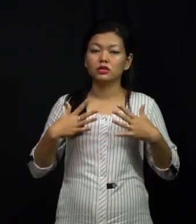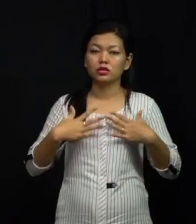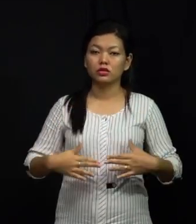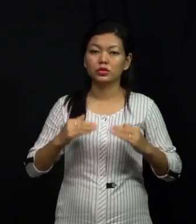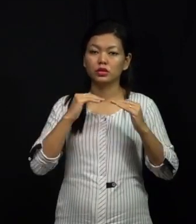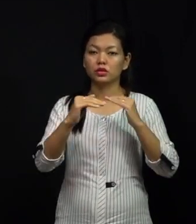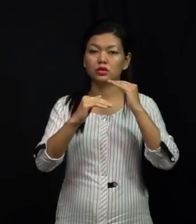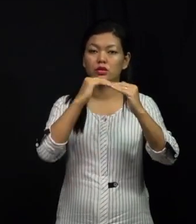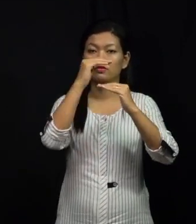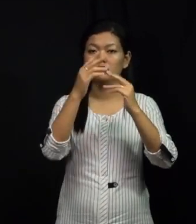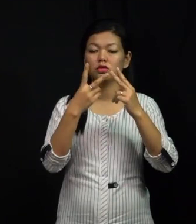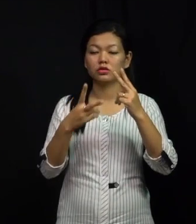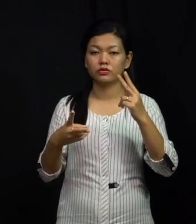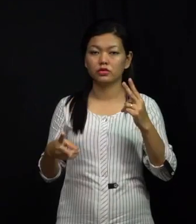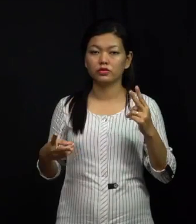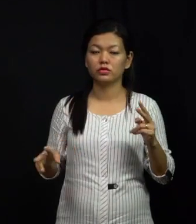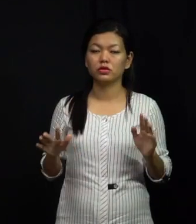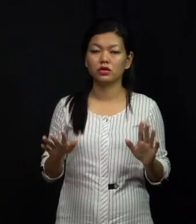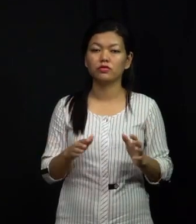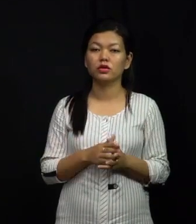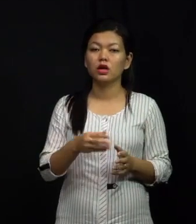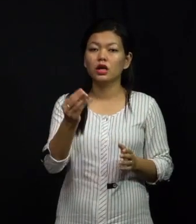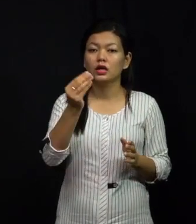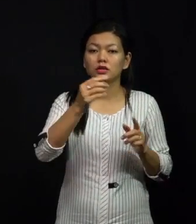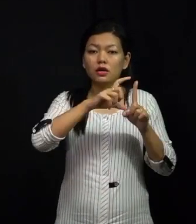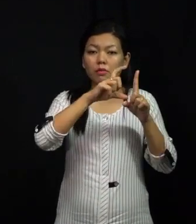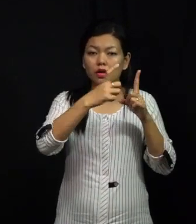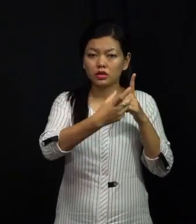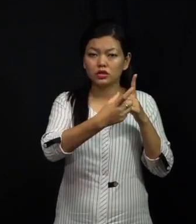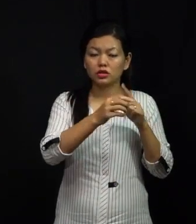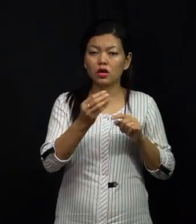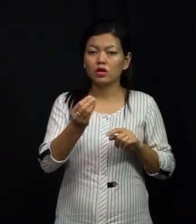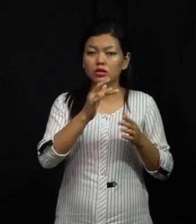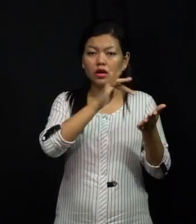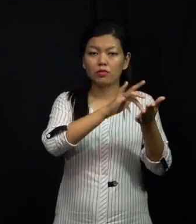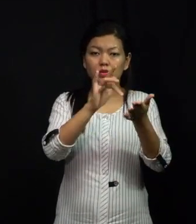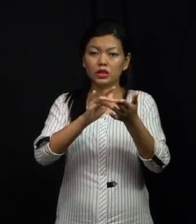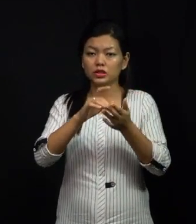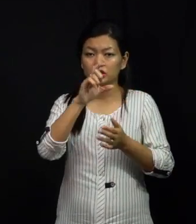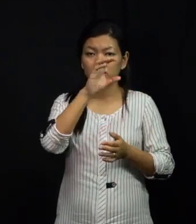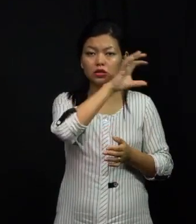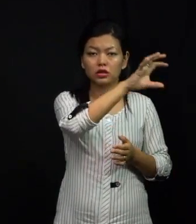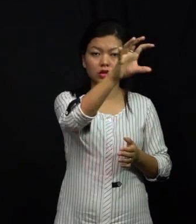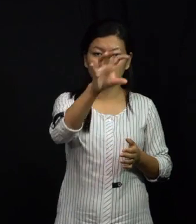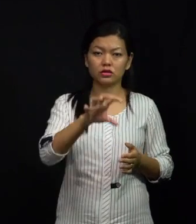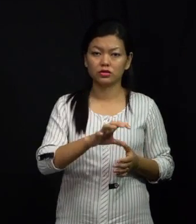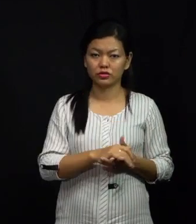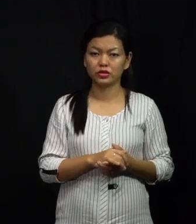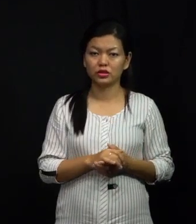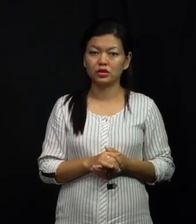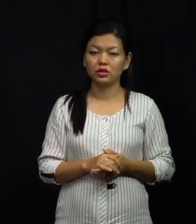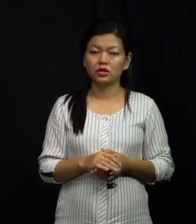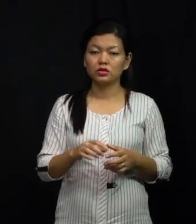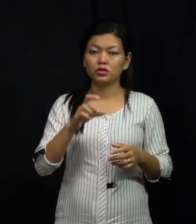no childhood stage. So from the time that you are born till the time that you attain your teenage, you are a baby. So there's